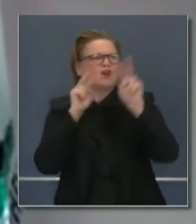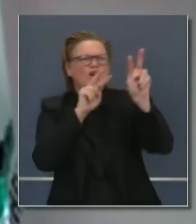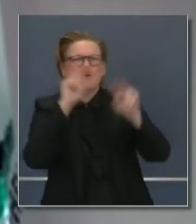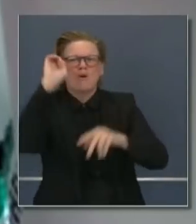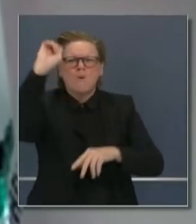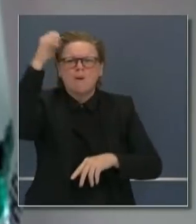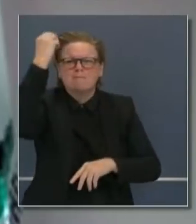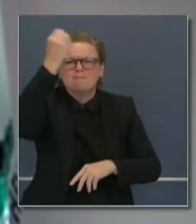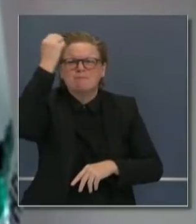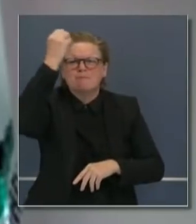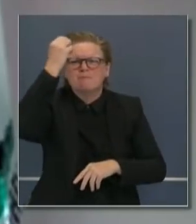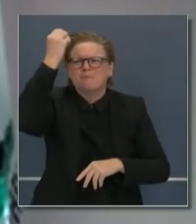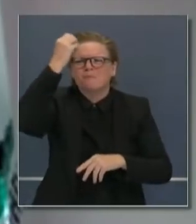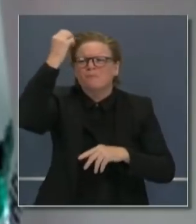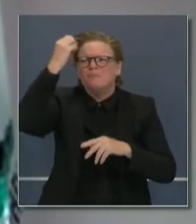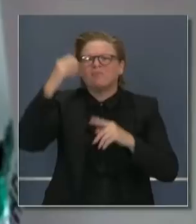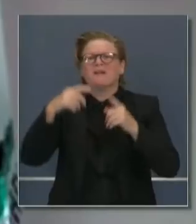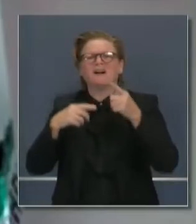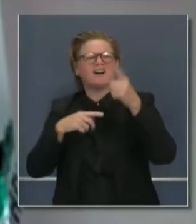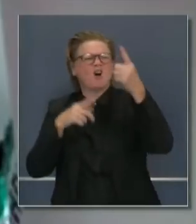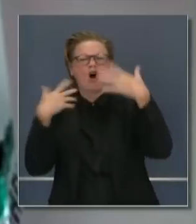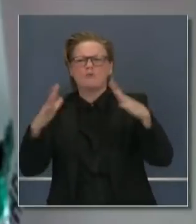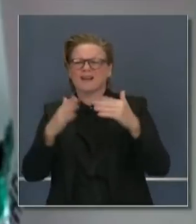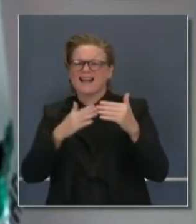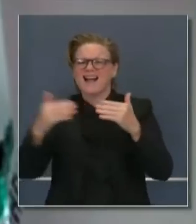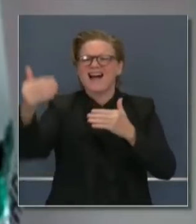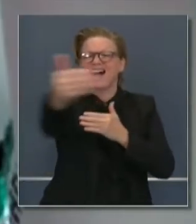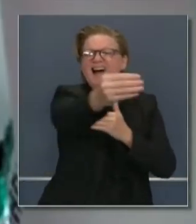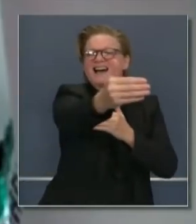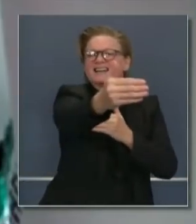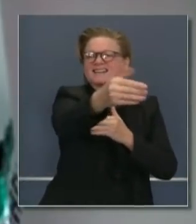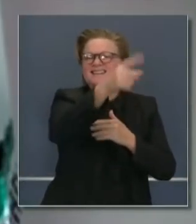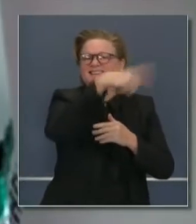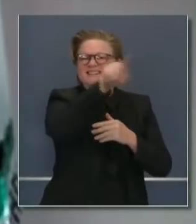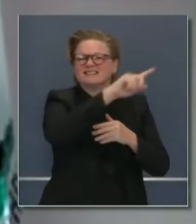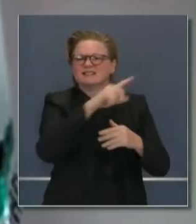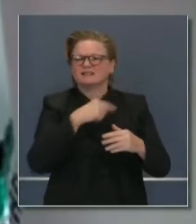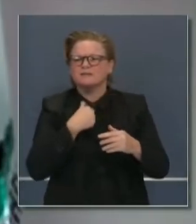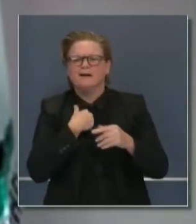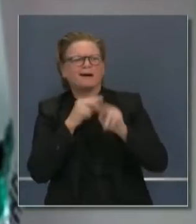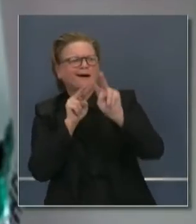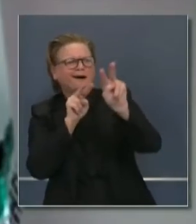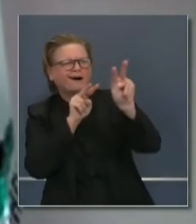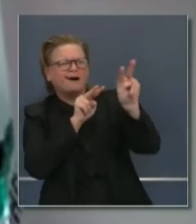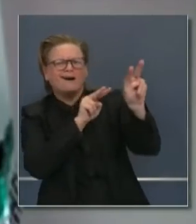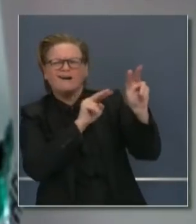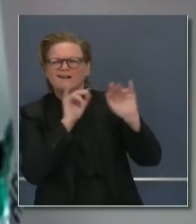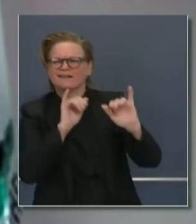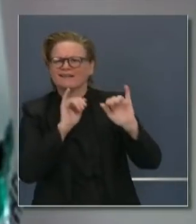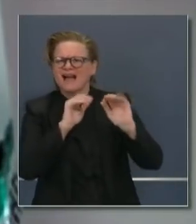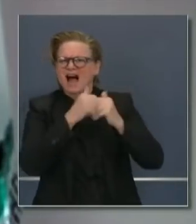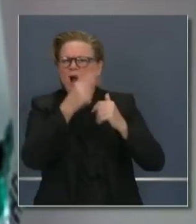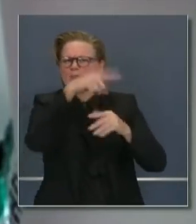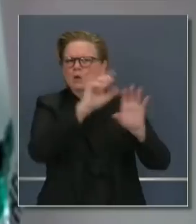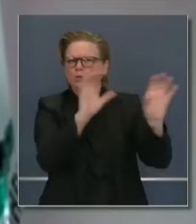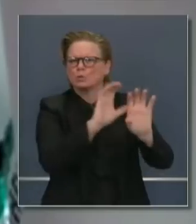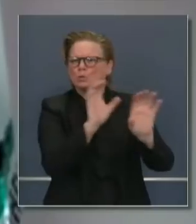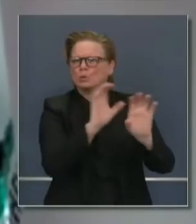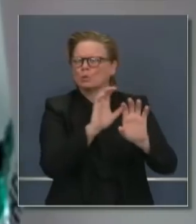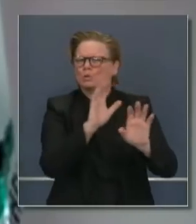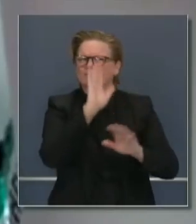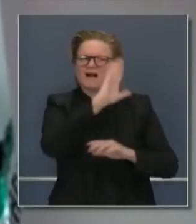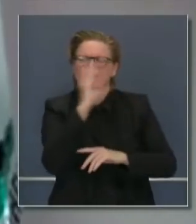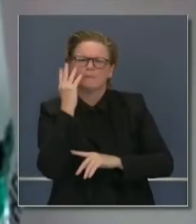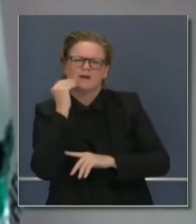not a couple months ahead of some of the experiences in the US. And they have had their own experiences of little by